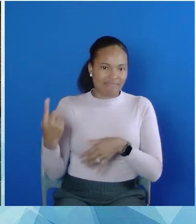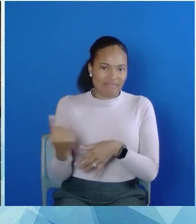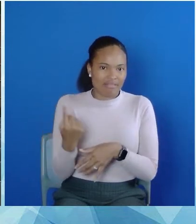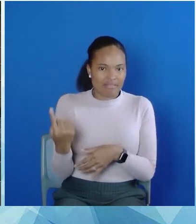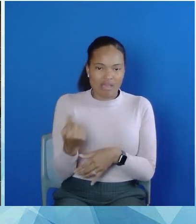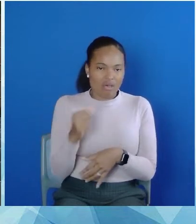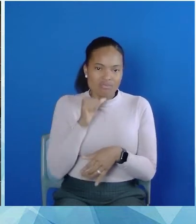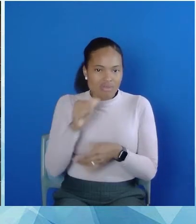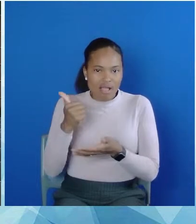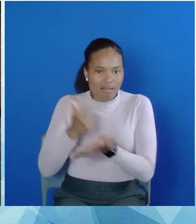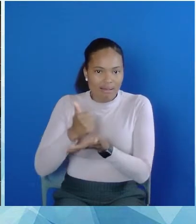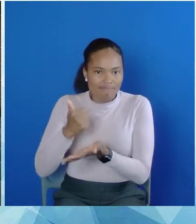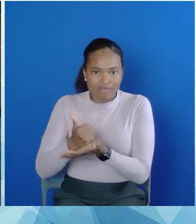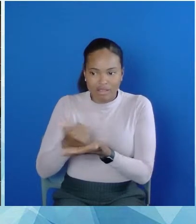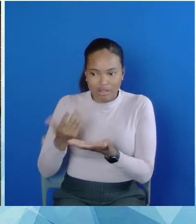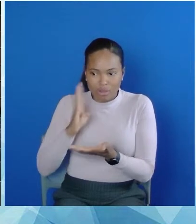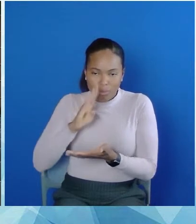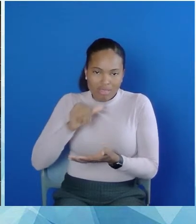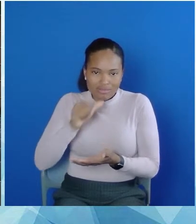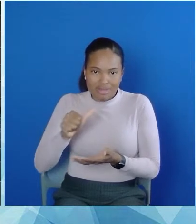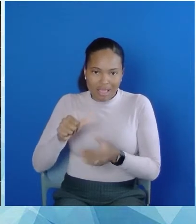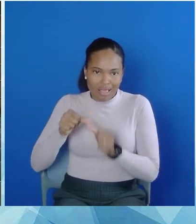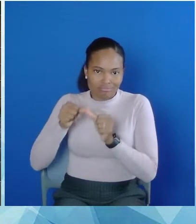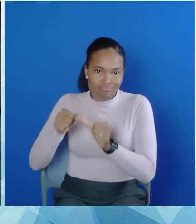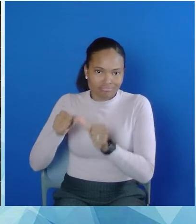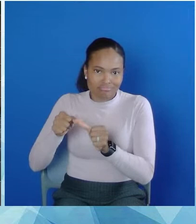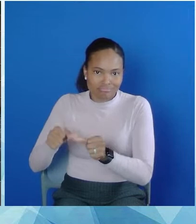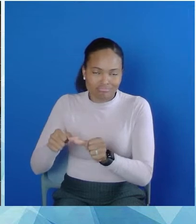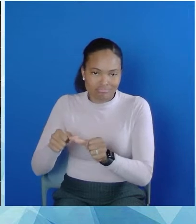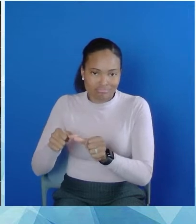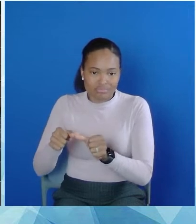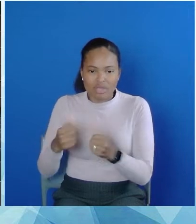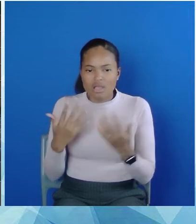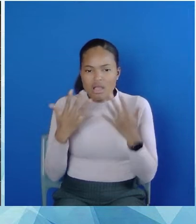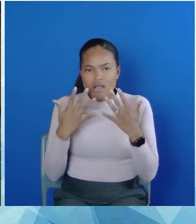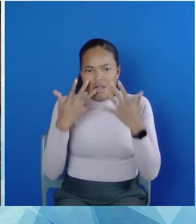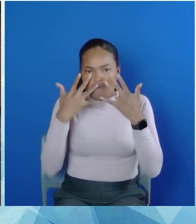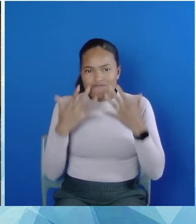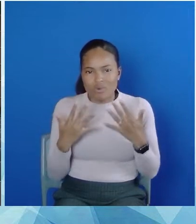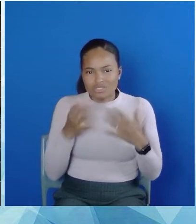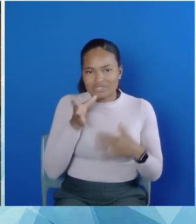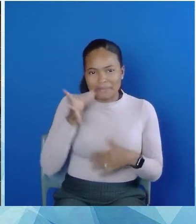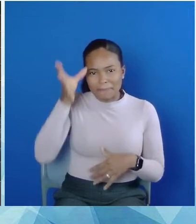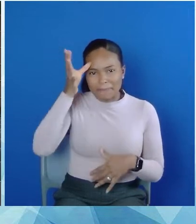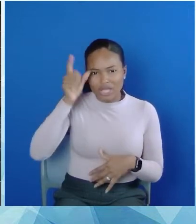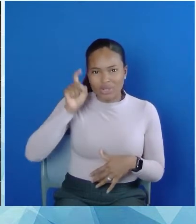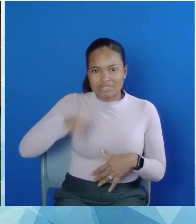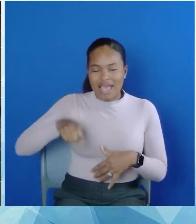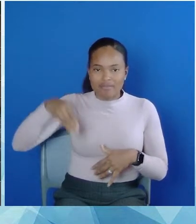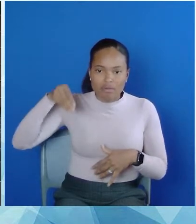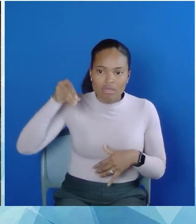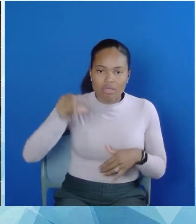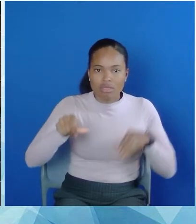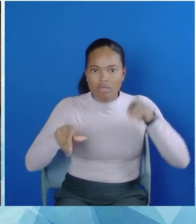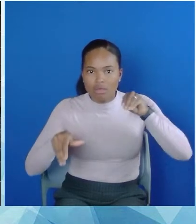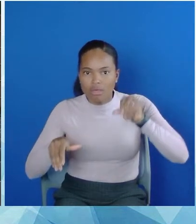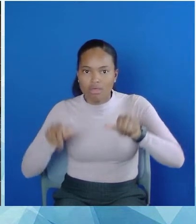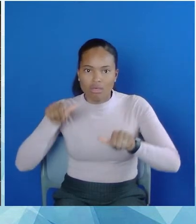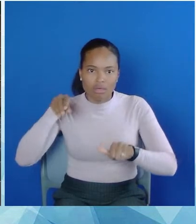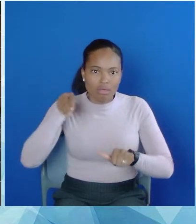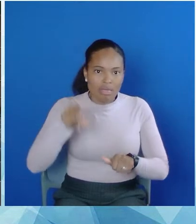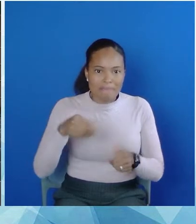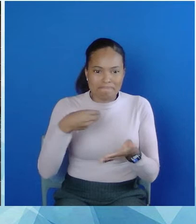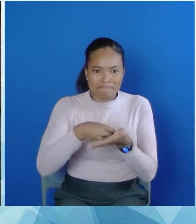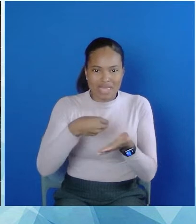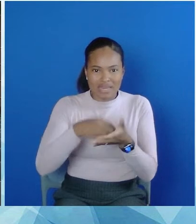us anywhere. It's very unfortunate that parents have to spend a lot of money on lawyers to get consultations to figure out which